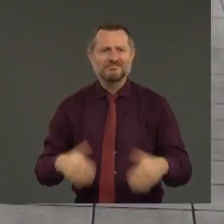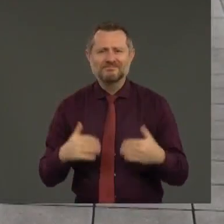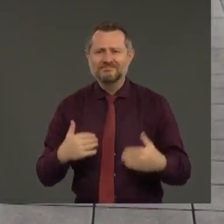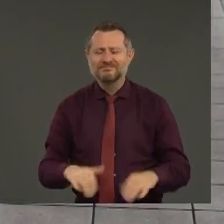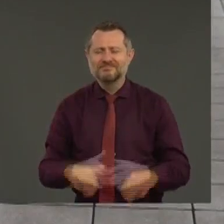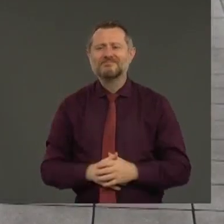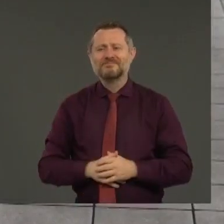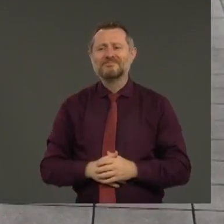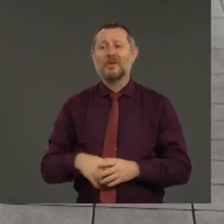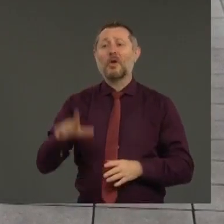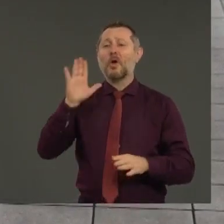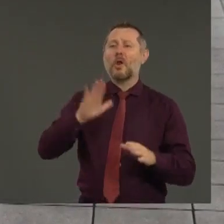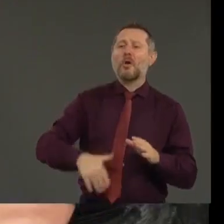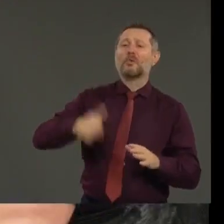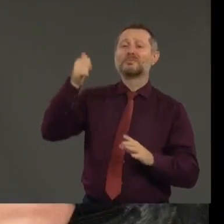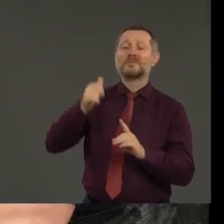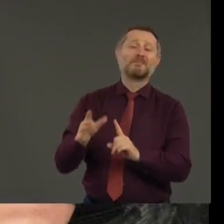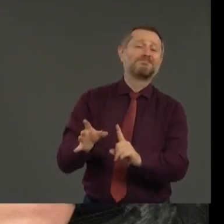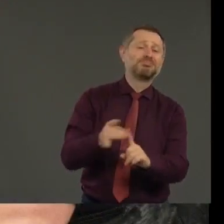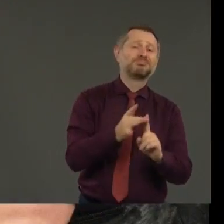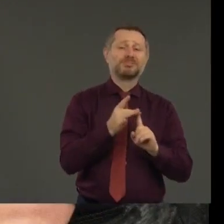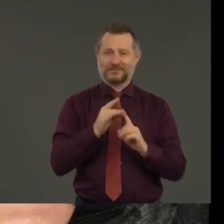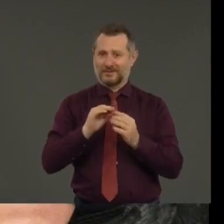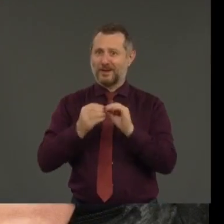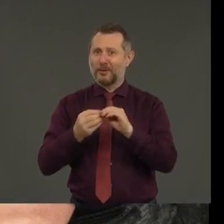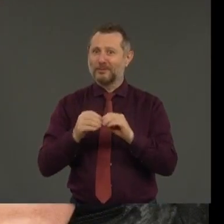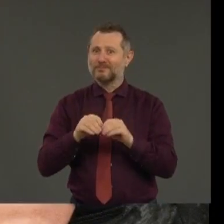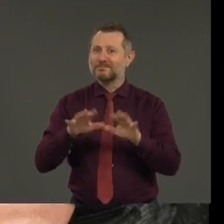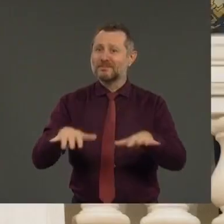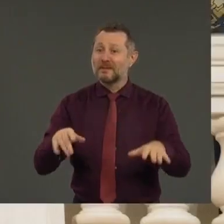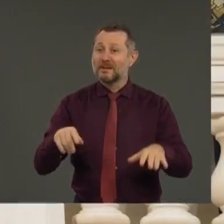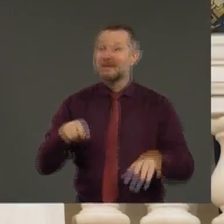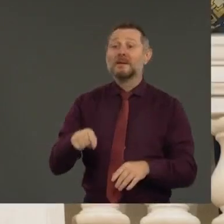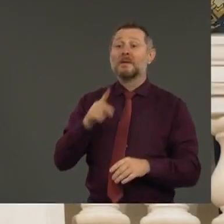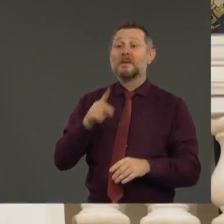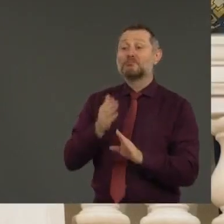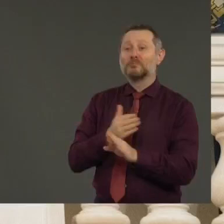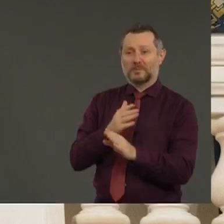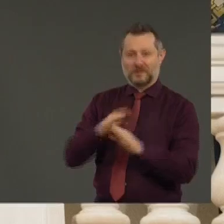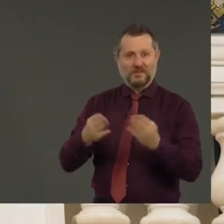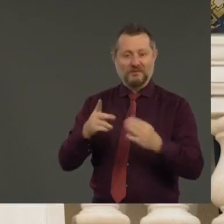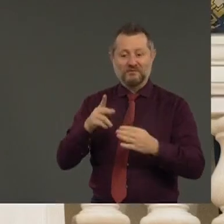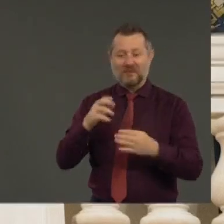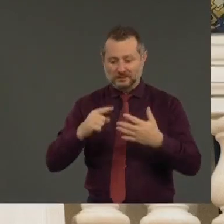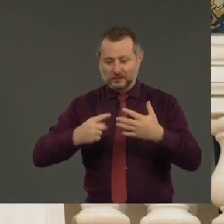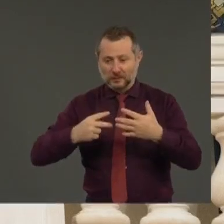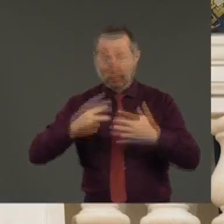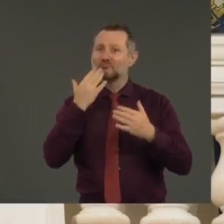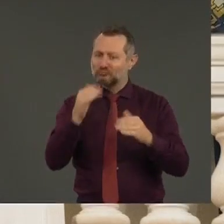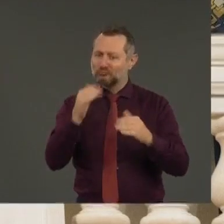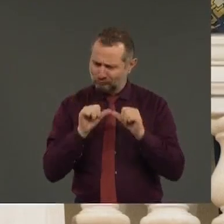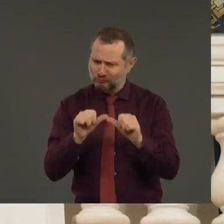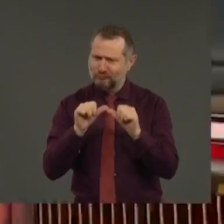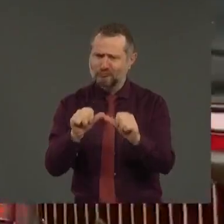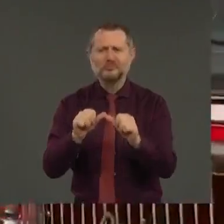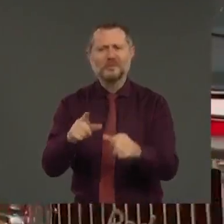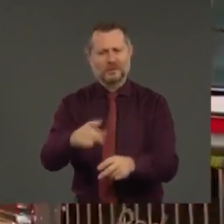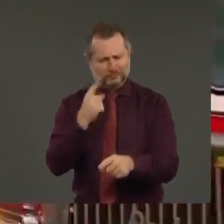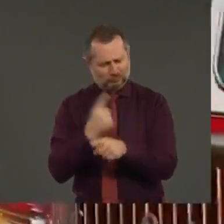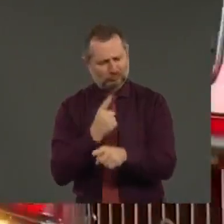We have the lowest rate of transmission. The phased reopening is working. Stay the course. And we all have to stay